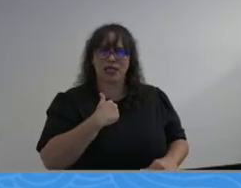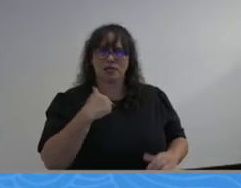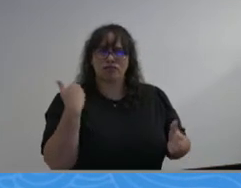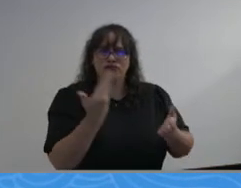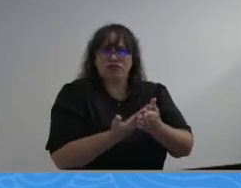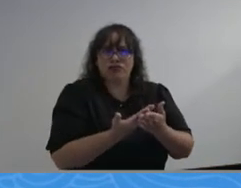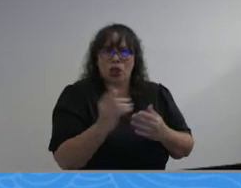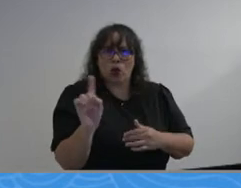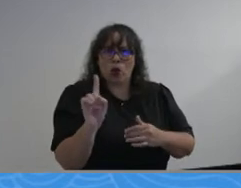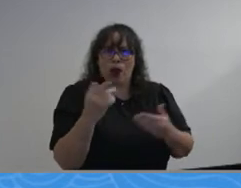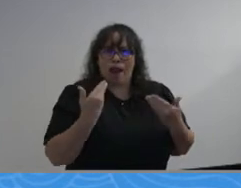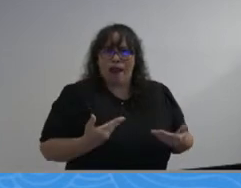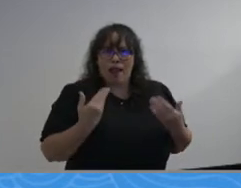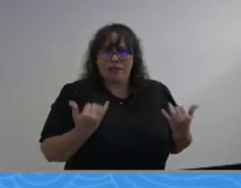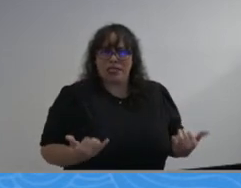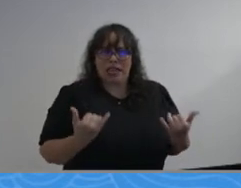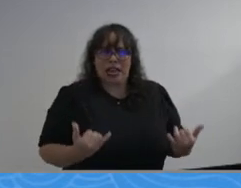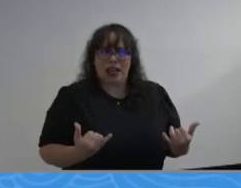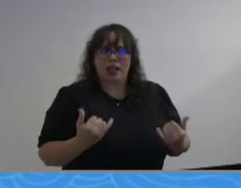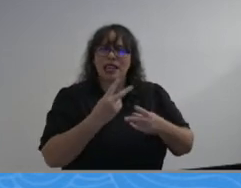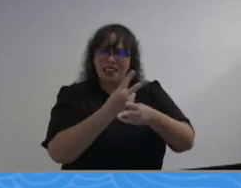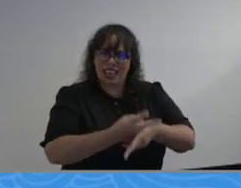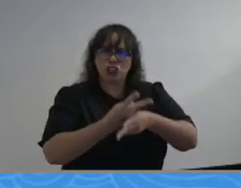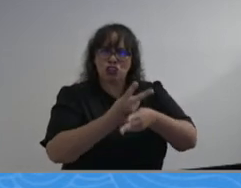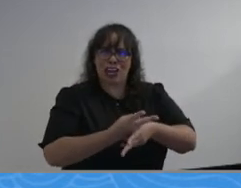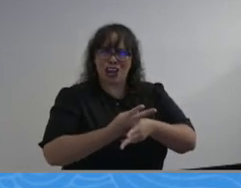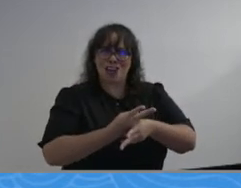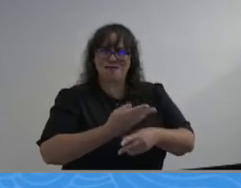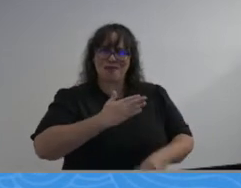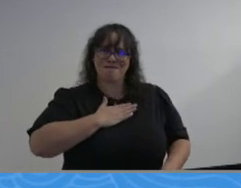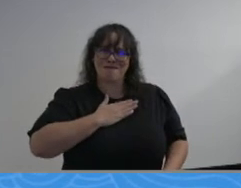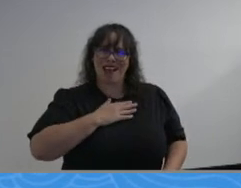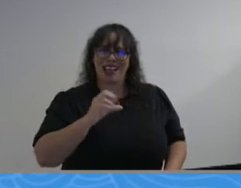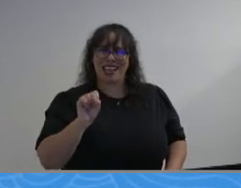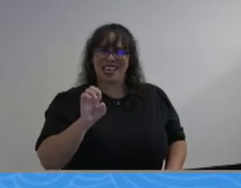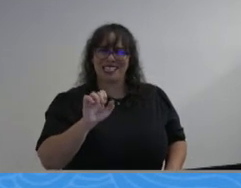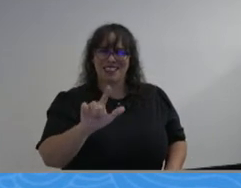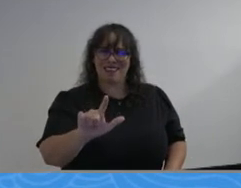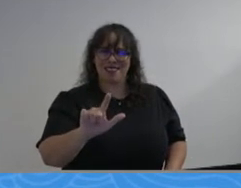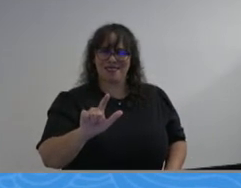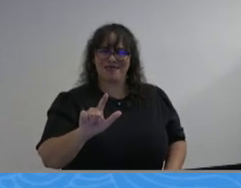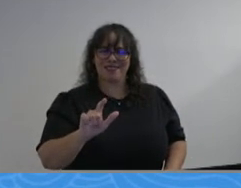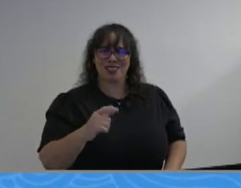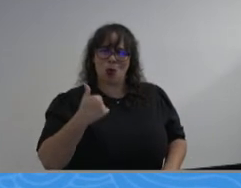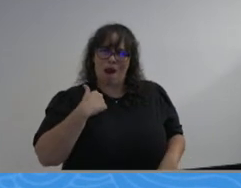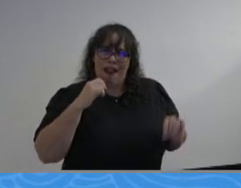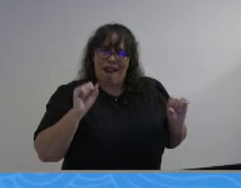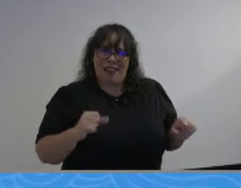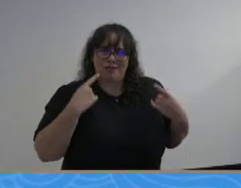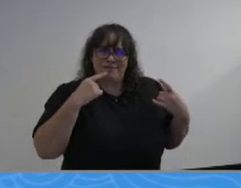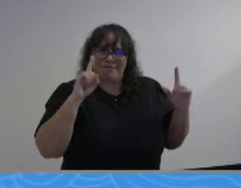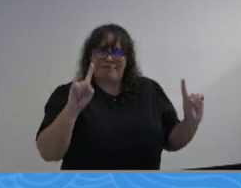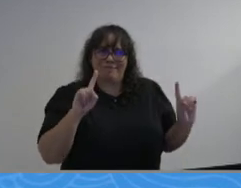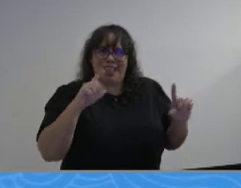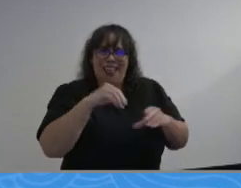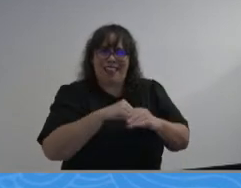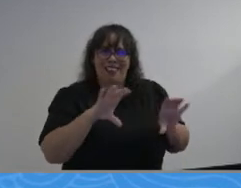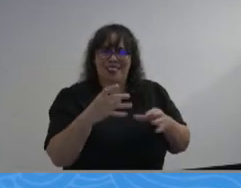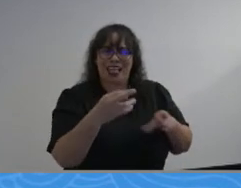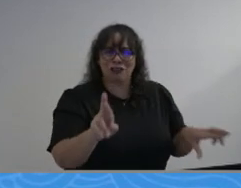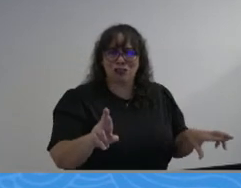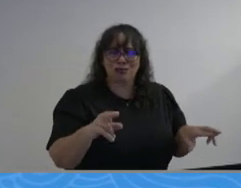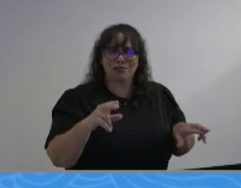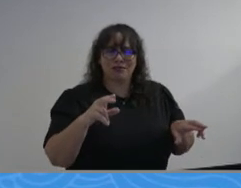am today. They took care of my SEL. Right. They took care of my SEL so that I could thrive in the classroom and be